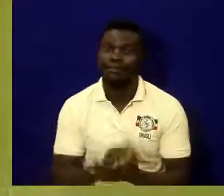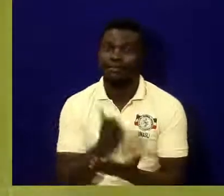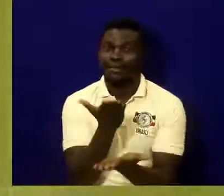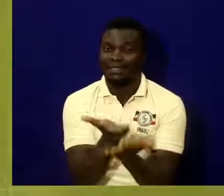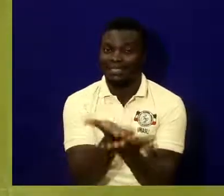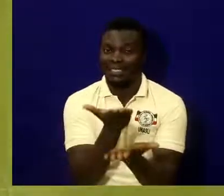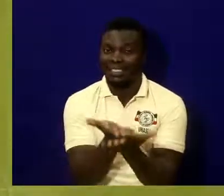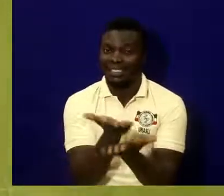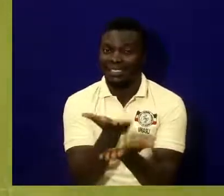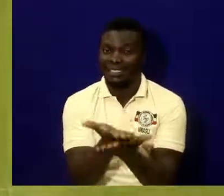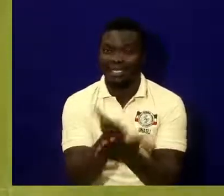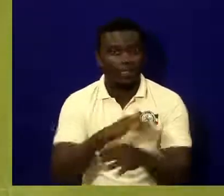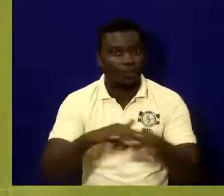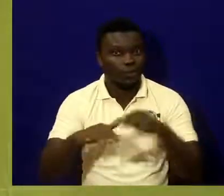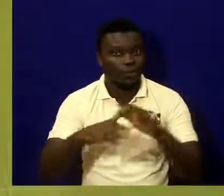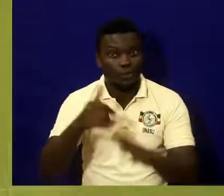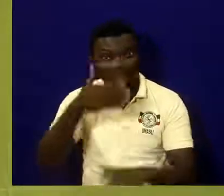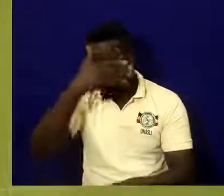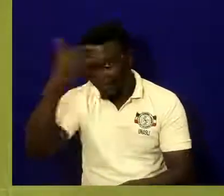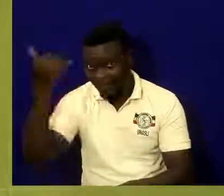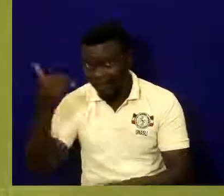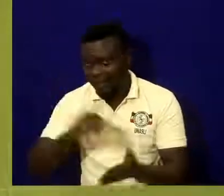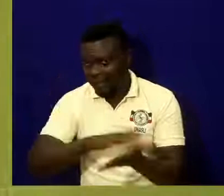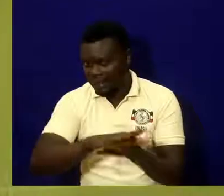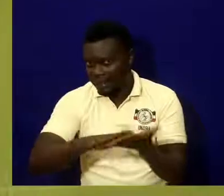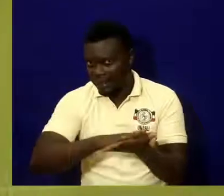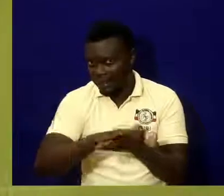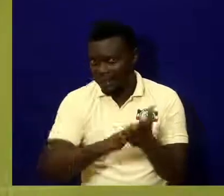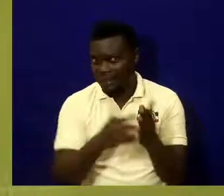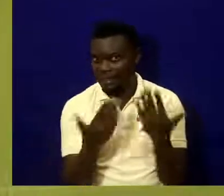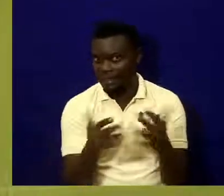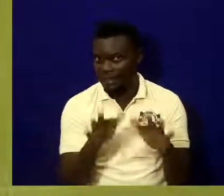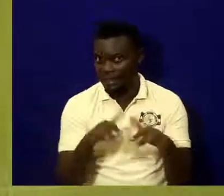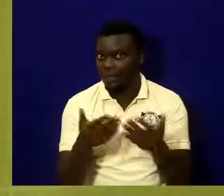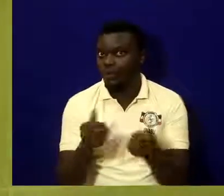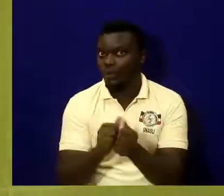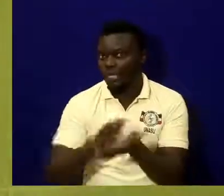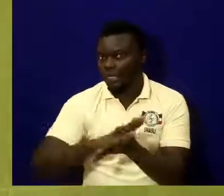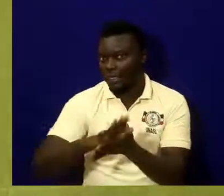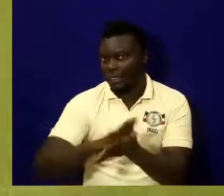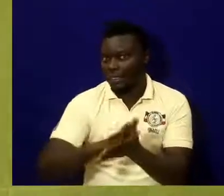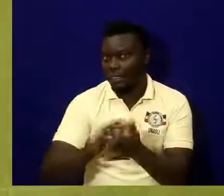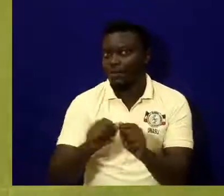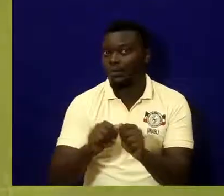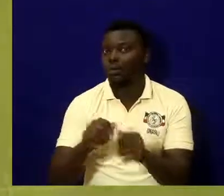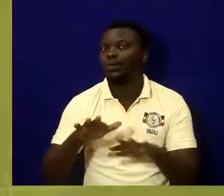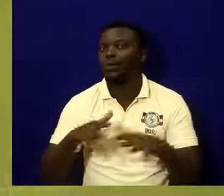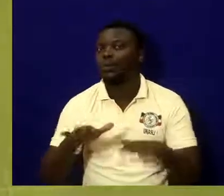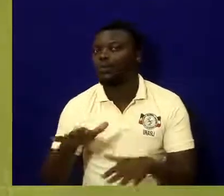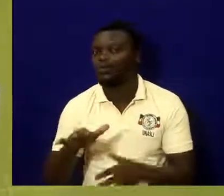Please don't forget to wash your hands regularly with soap and water.